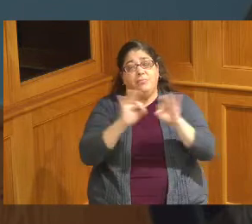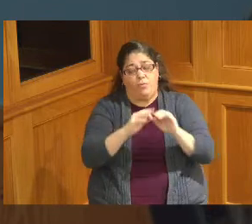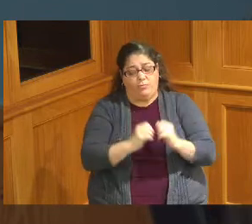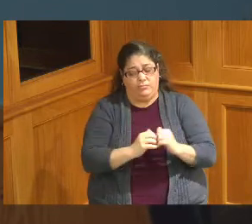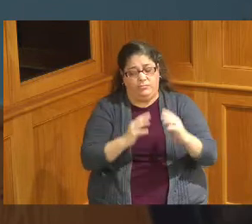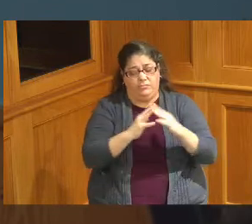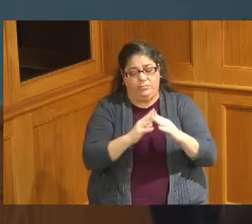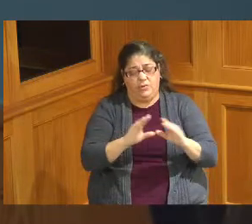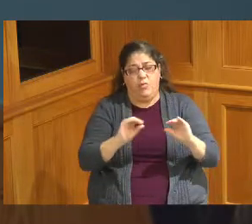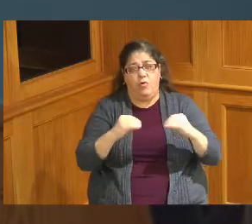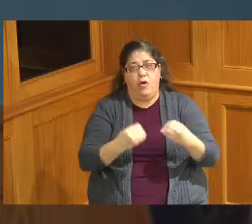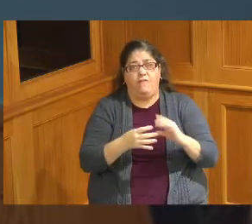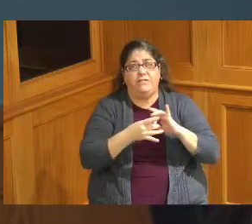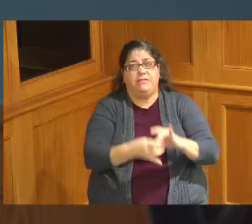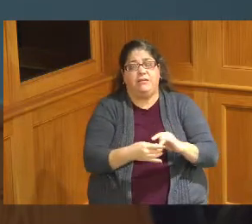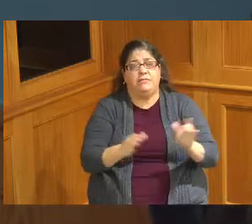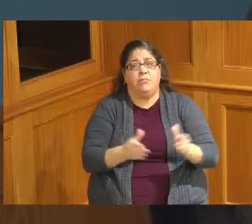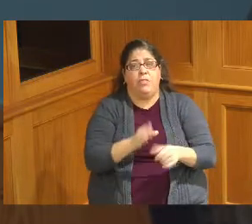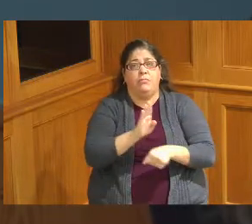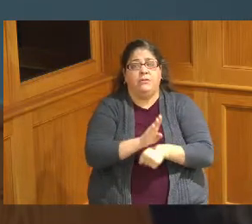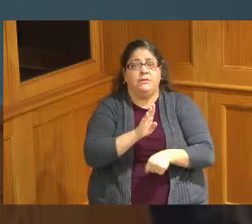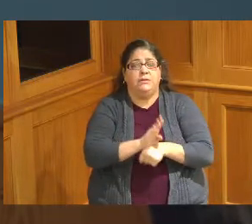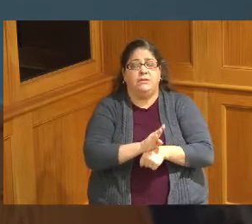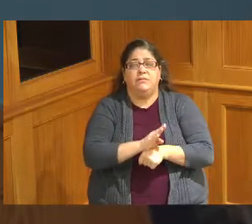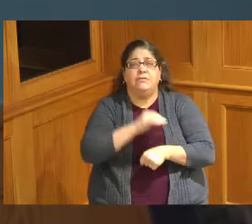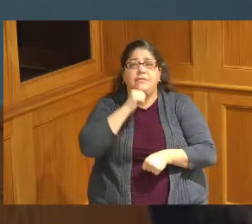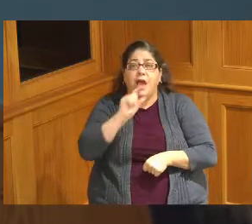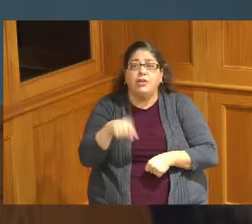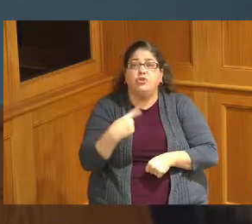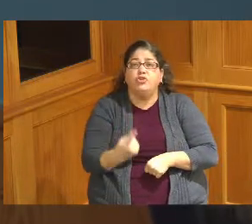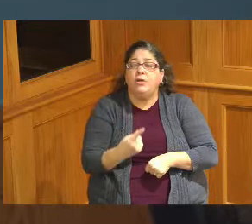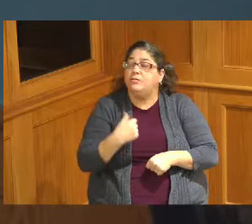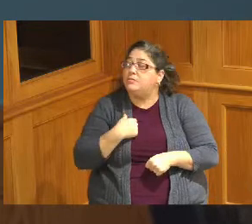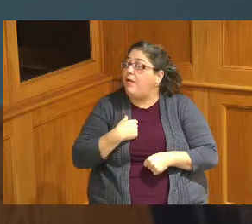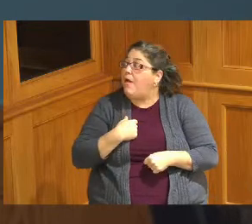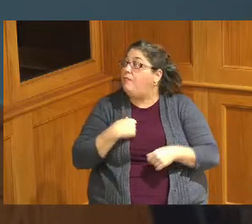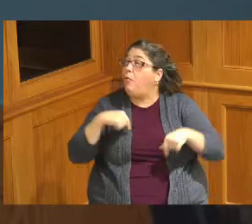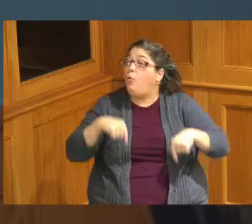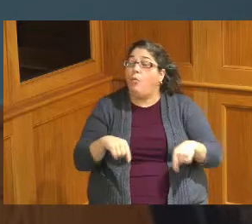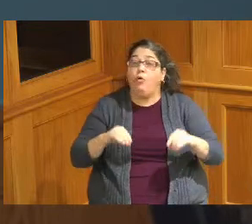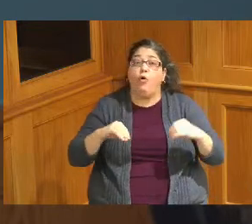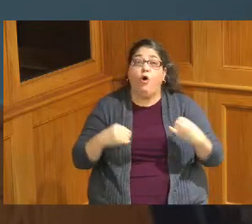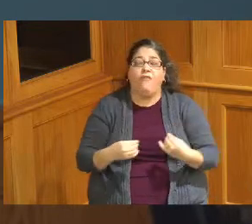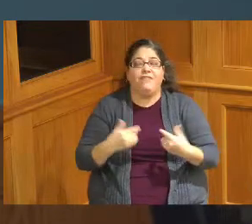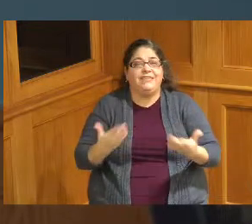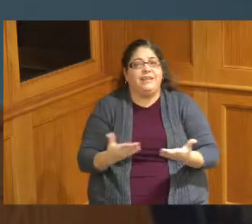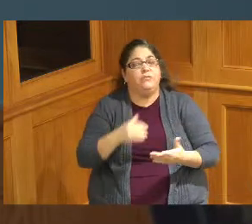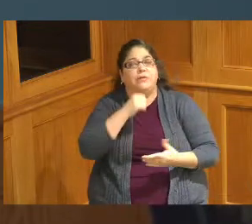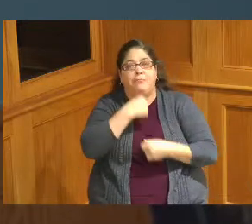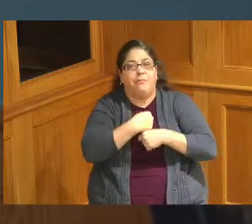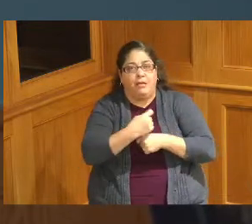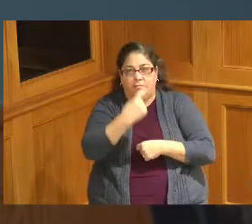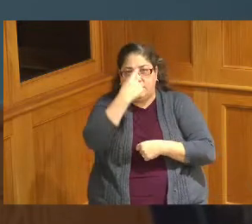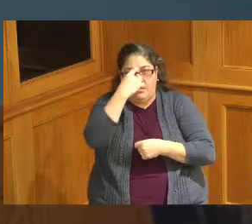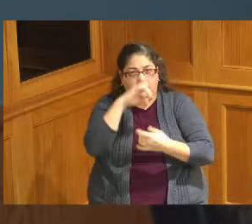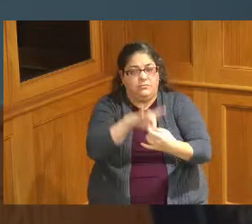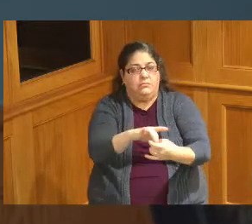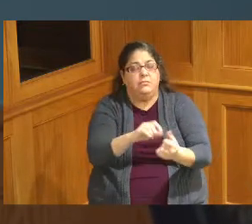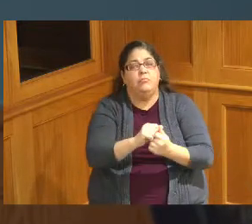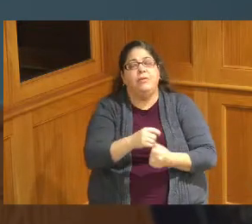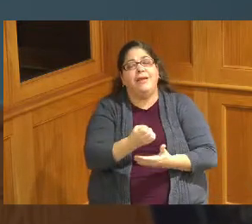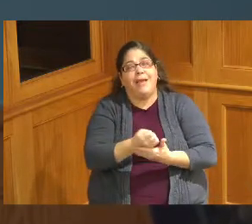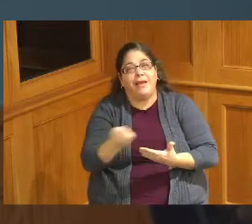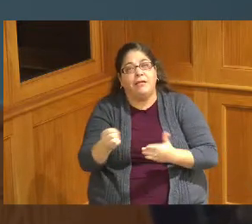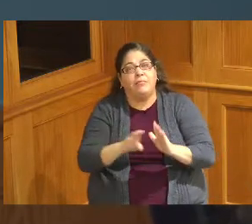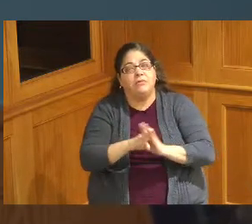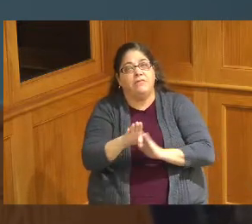Business. Obviously, we don't have, just to have a standalone office in here doesn't make sense if we can have it like we do economic